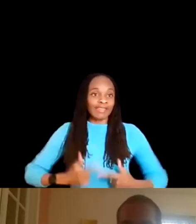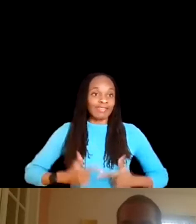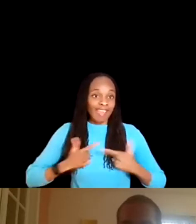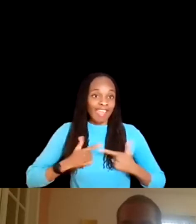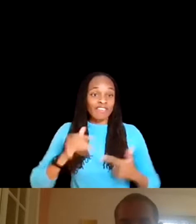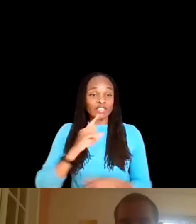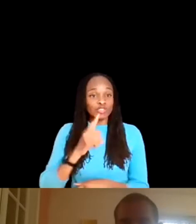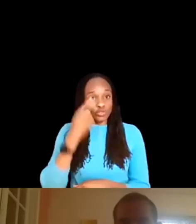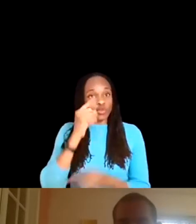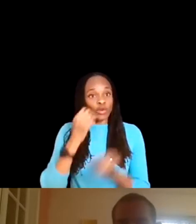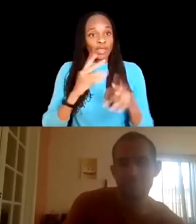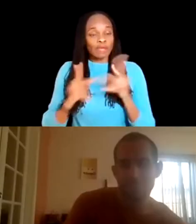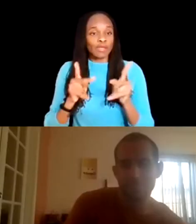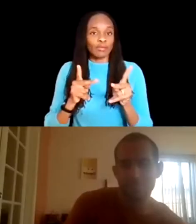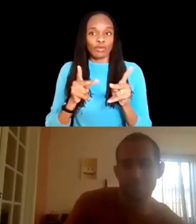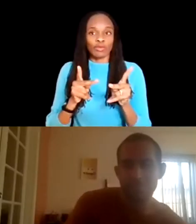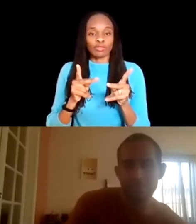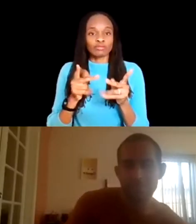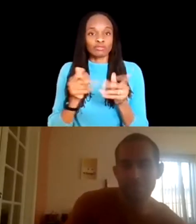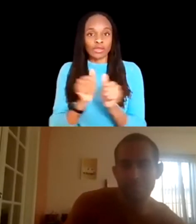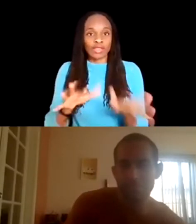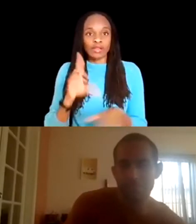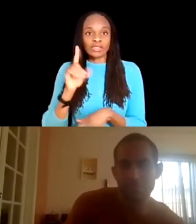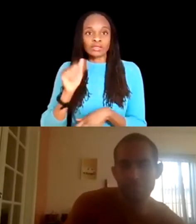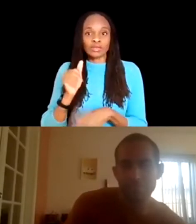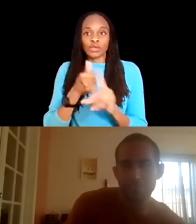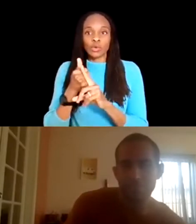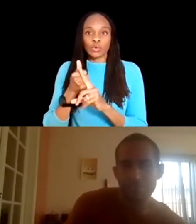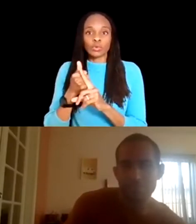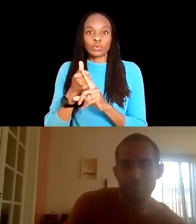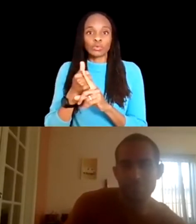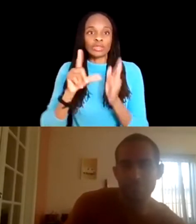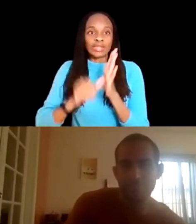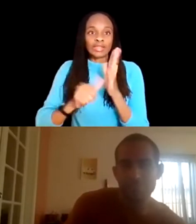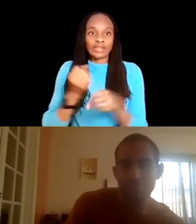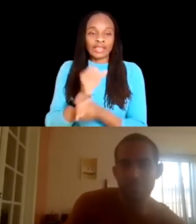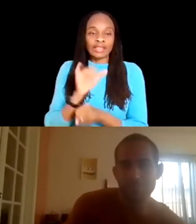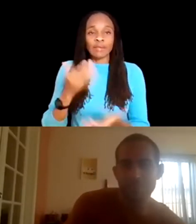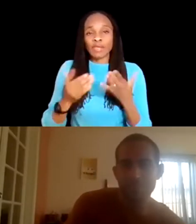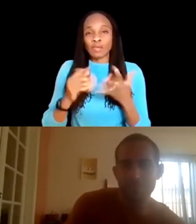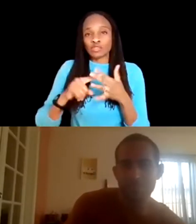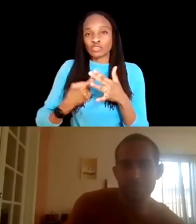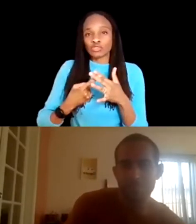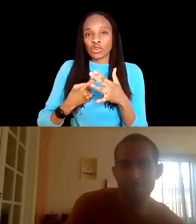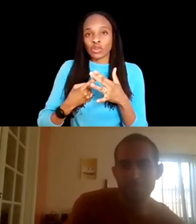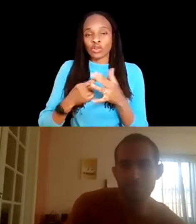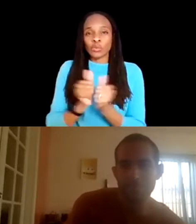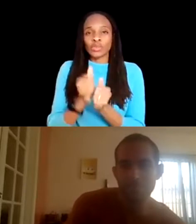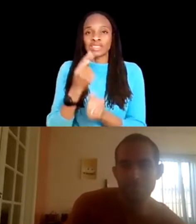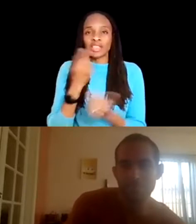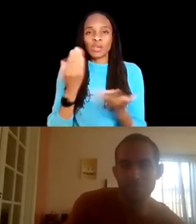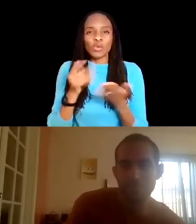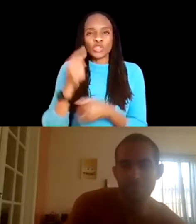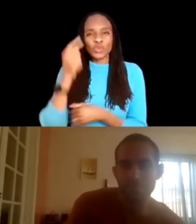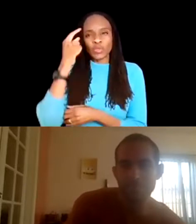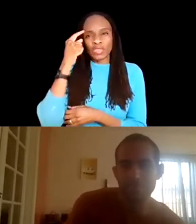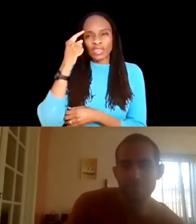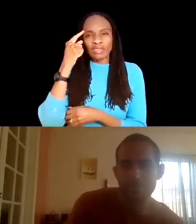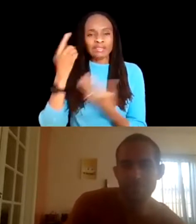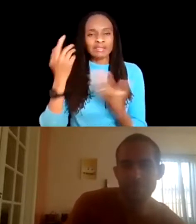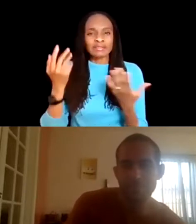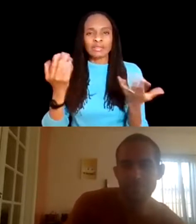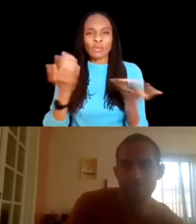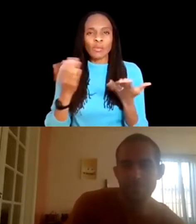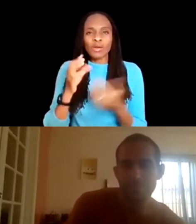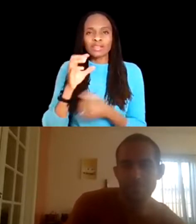disabilities and then later acquire them. So maybe you can start us off by talking about what you thought disability was